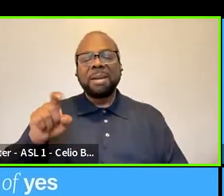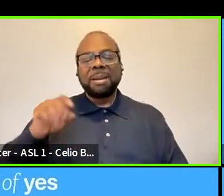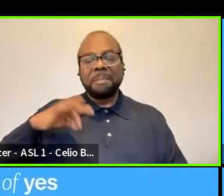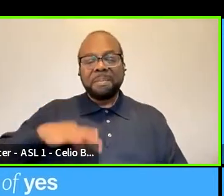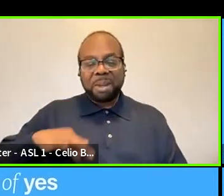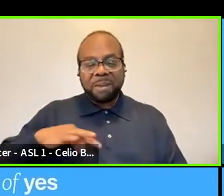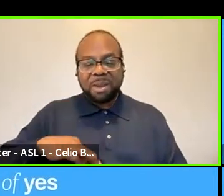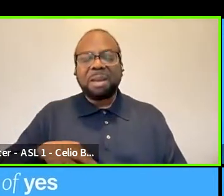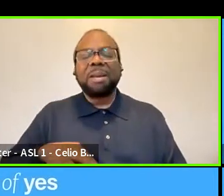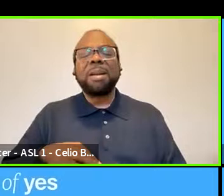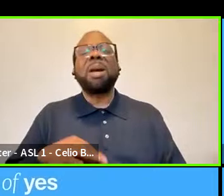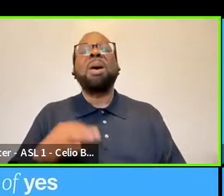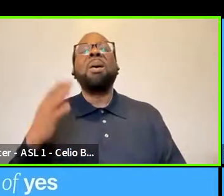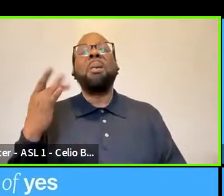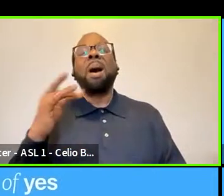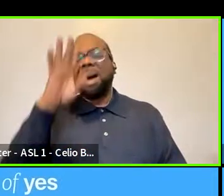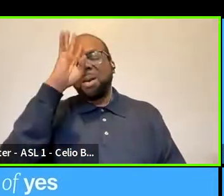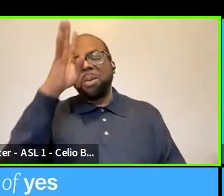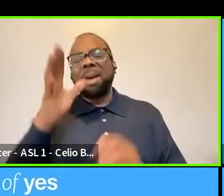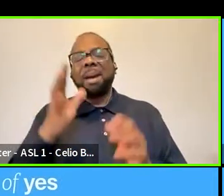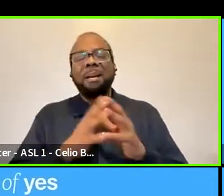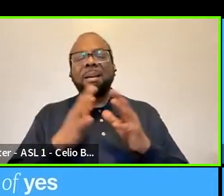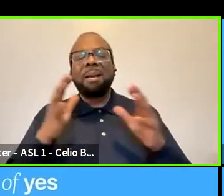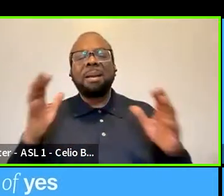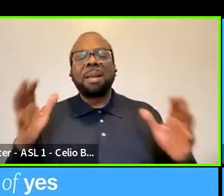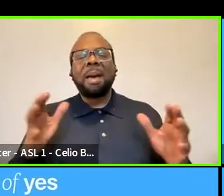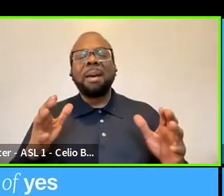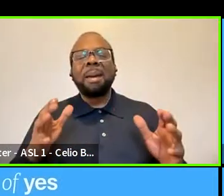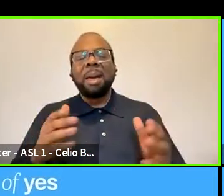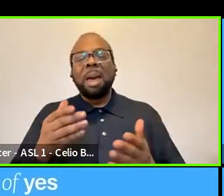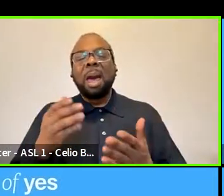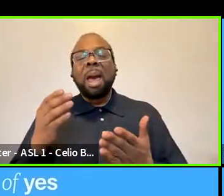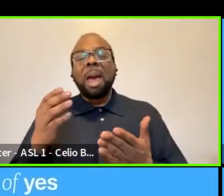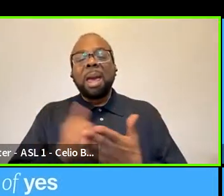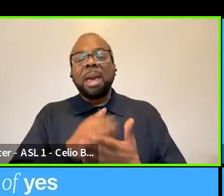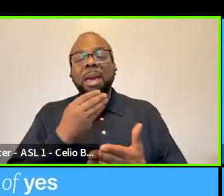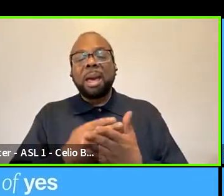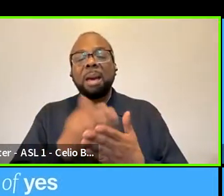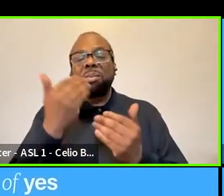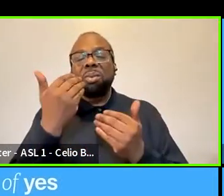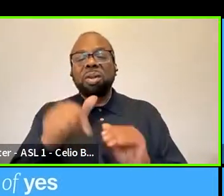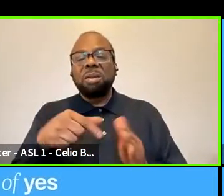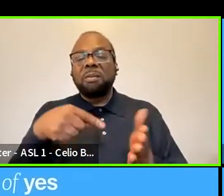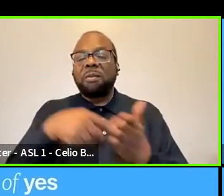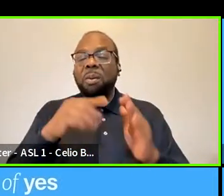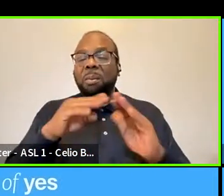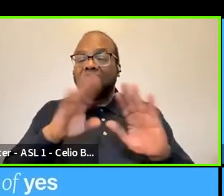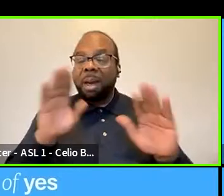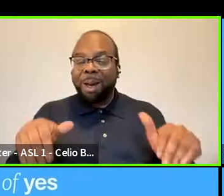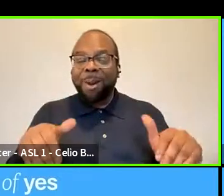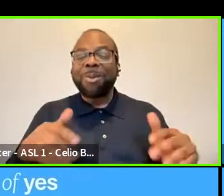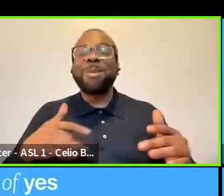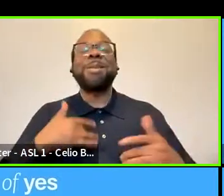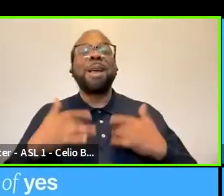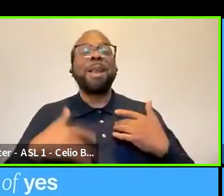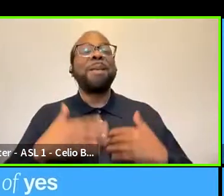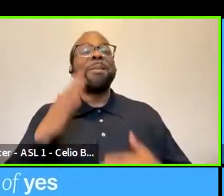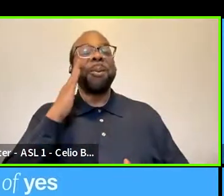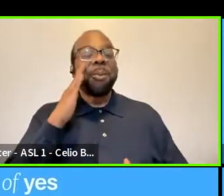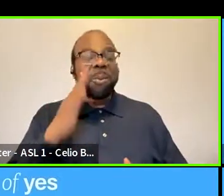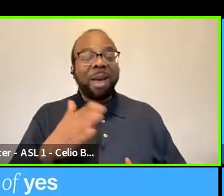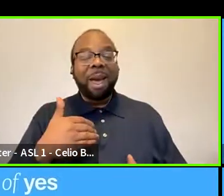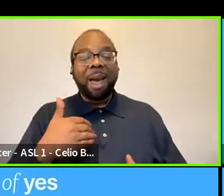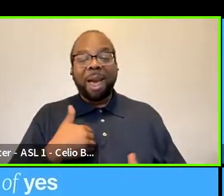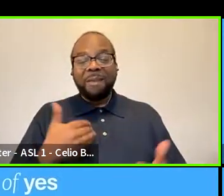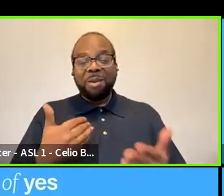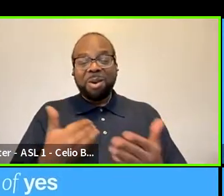lots and lots of income-restricted affordable housing. We're excited that it looks like there will be a renewed